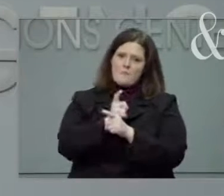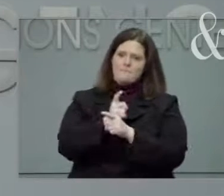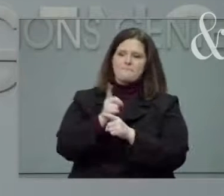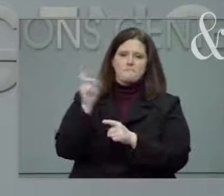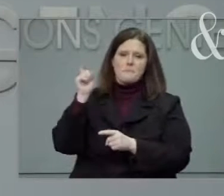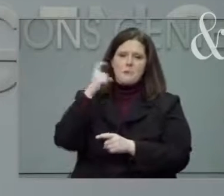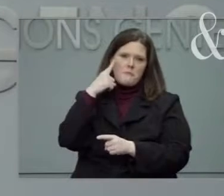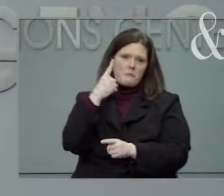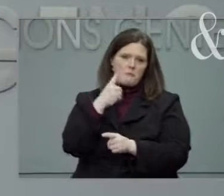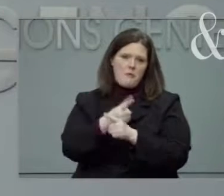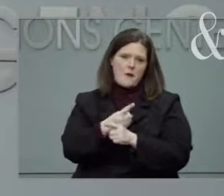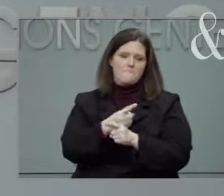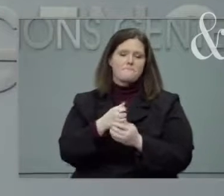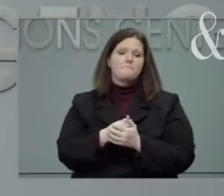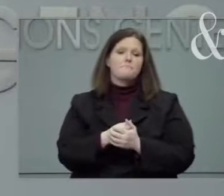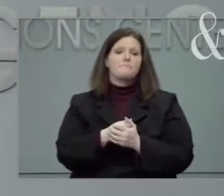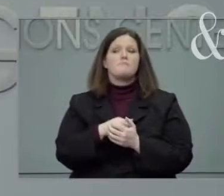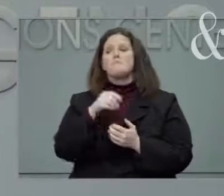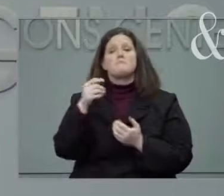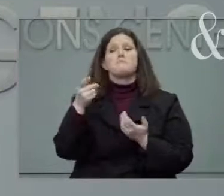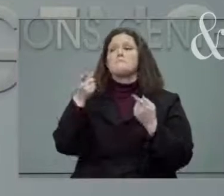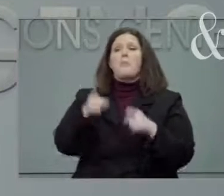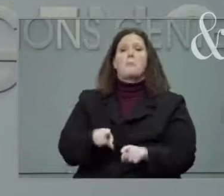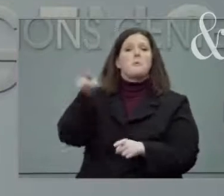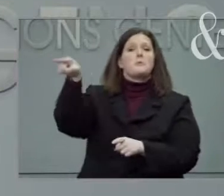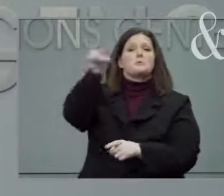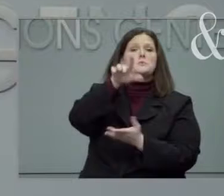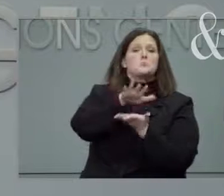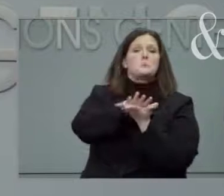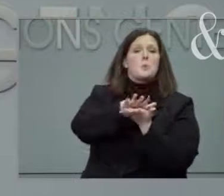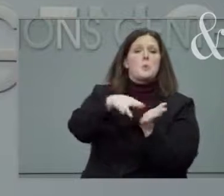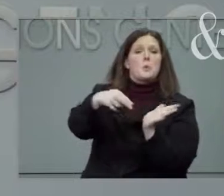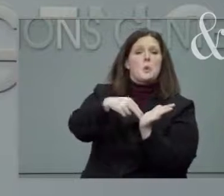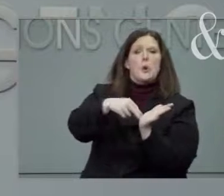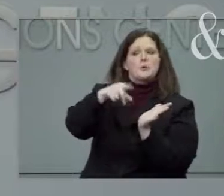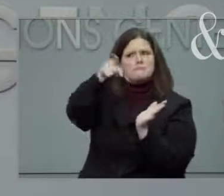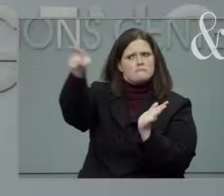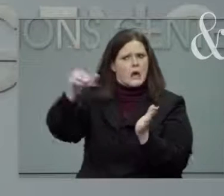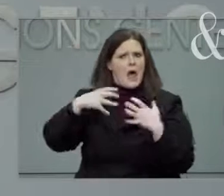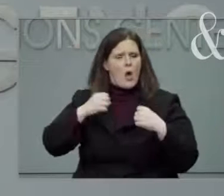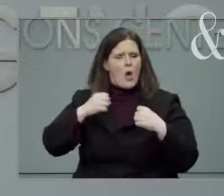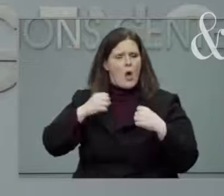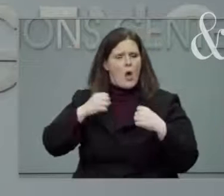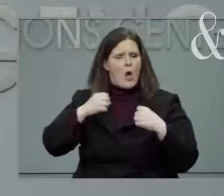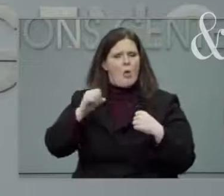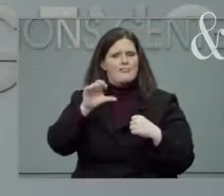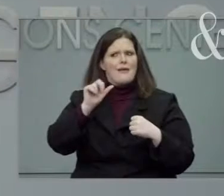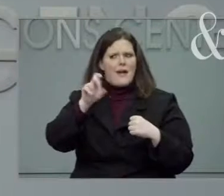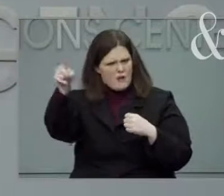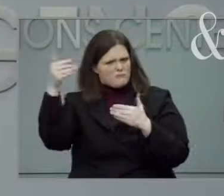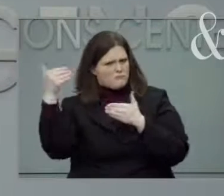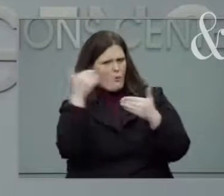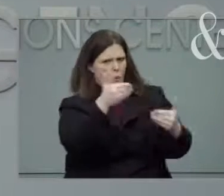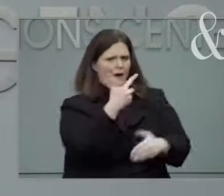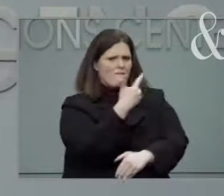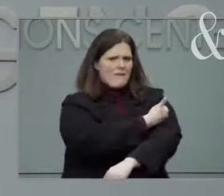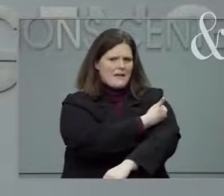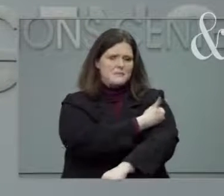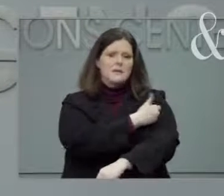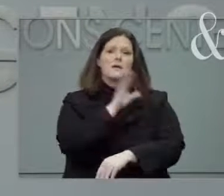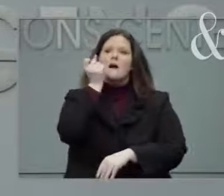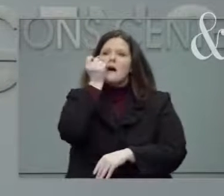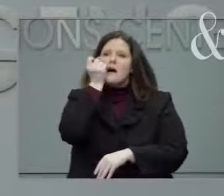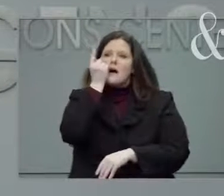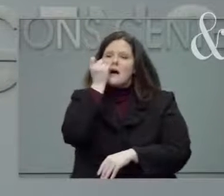we also have medical personnel like our school nurses who are already eligible for vaccination. But we are not